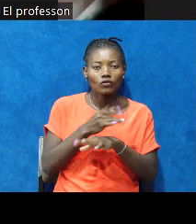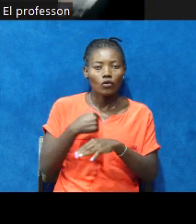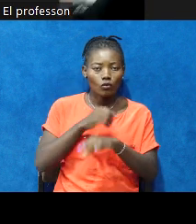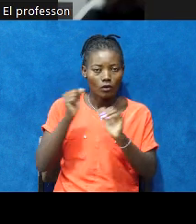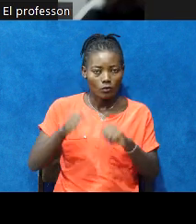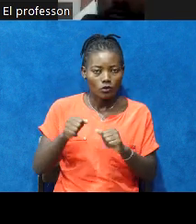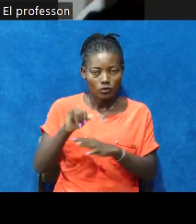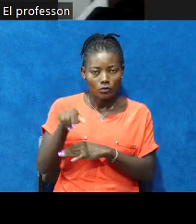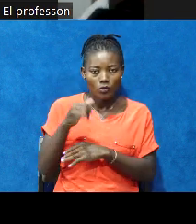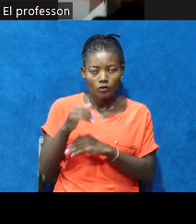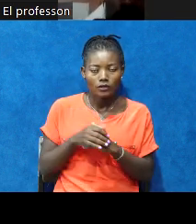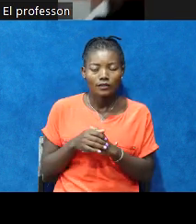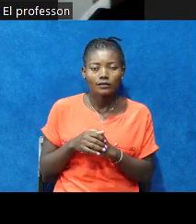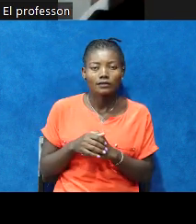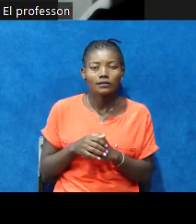we are able to